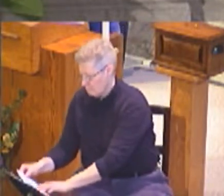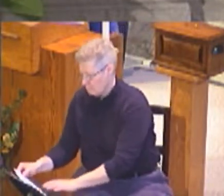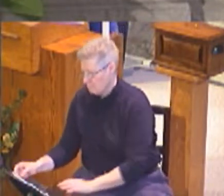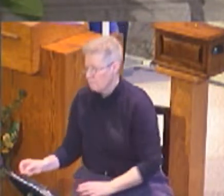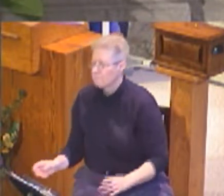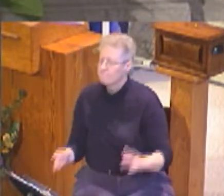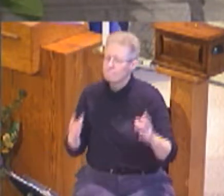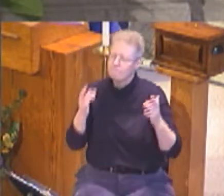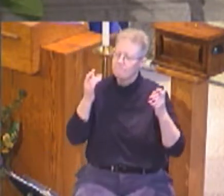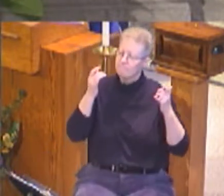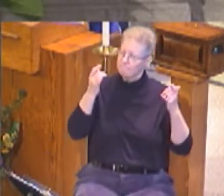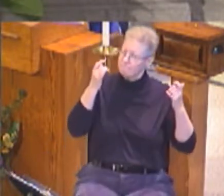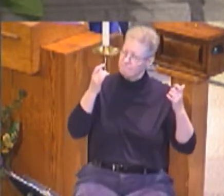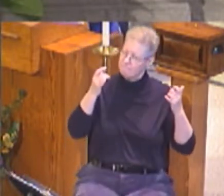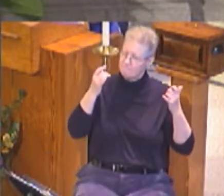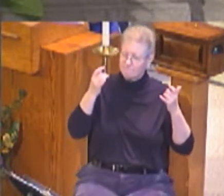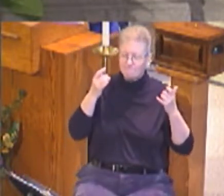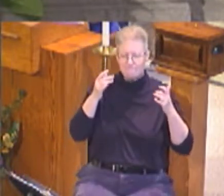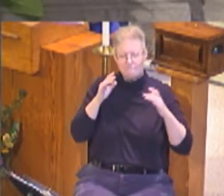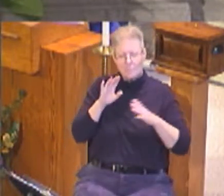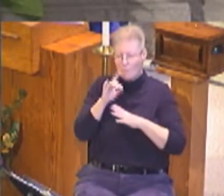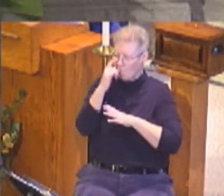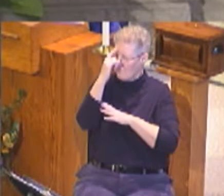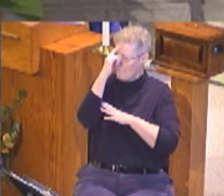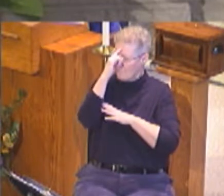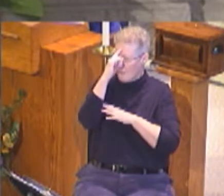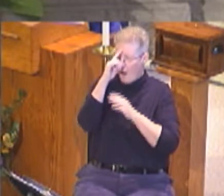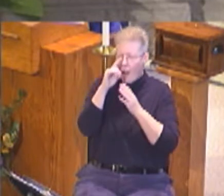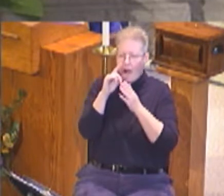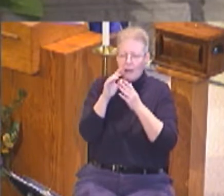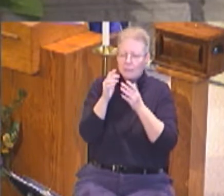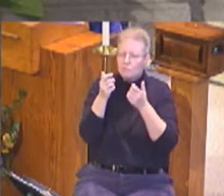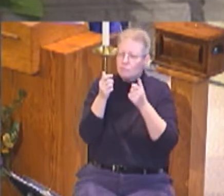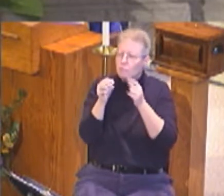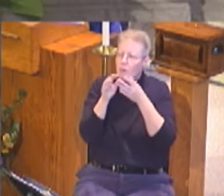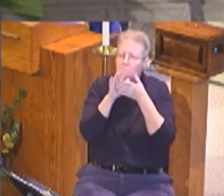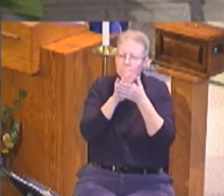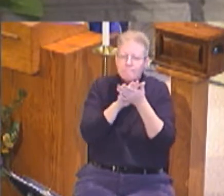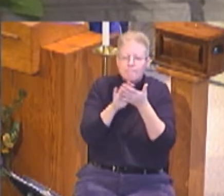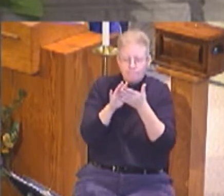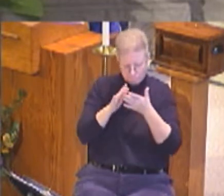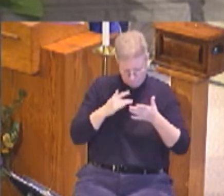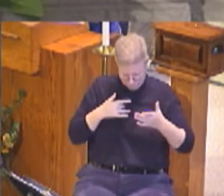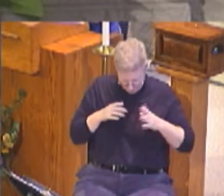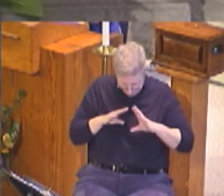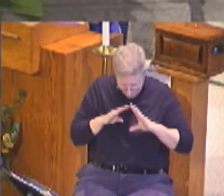us take some time now to clear our minds and open our hearts as we prepare for meditation.